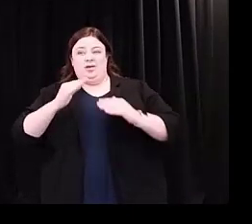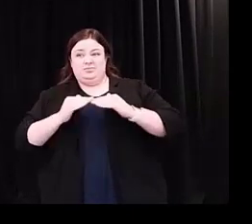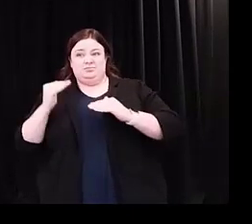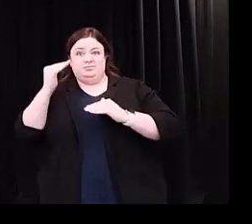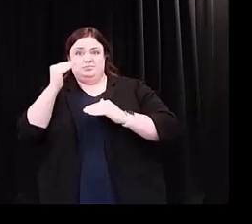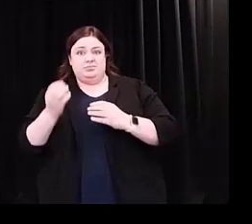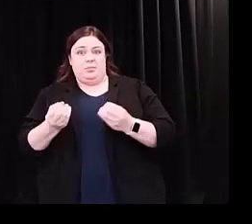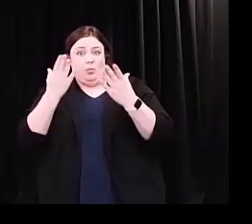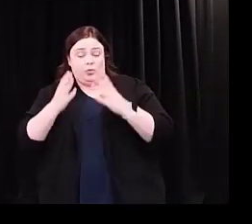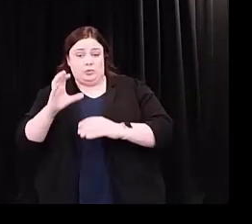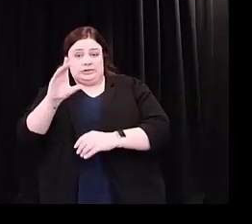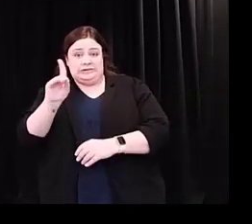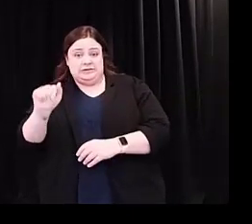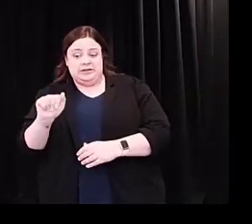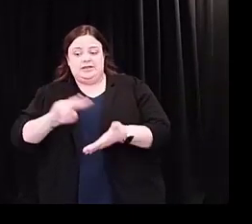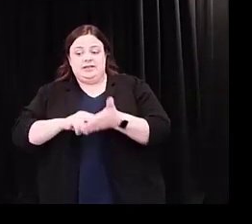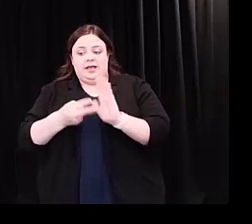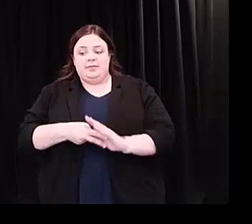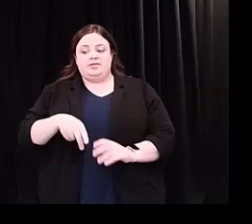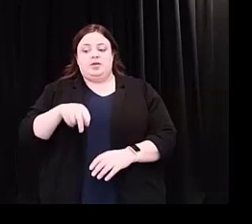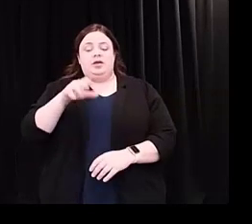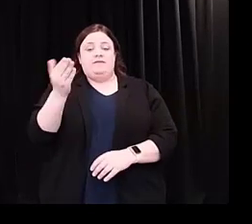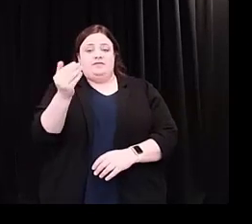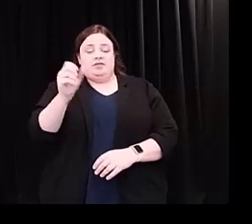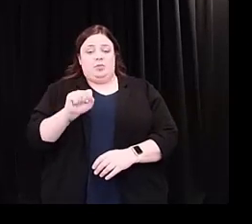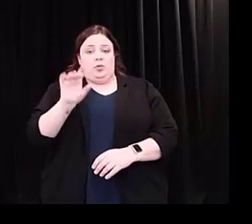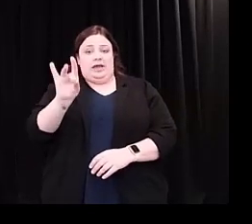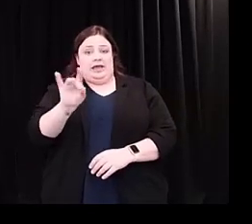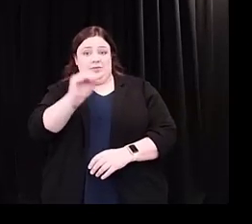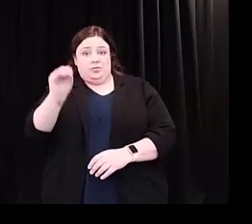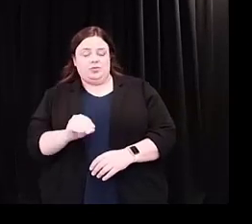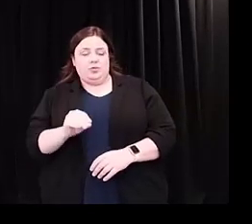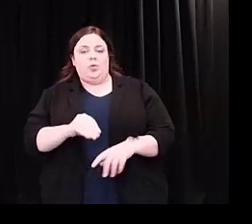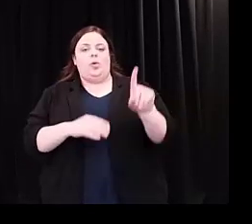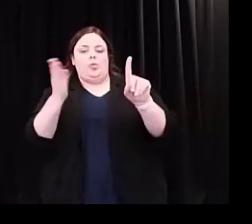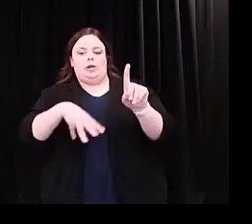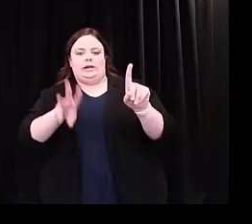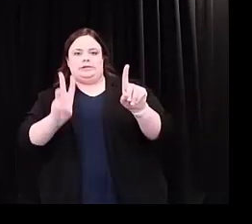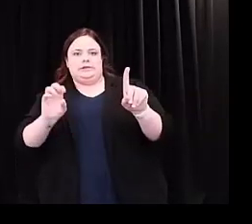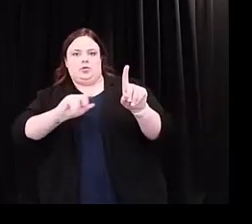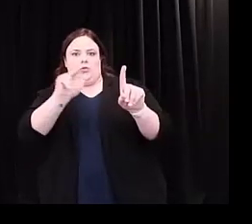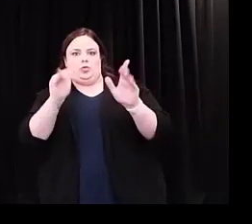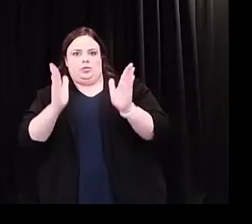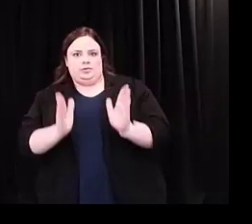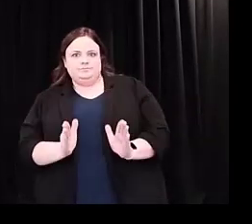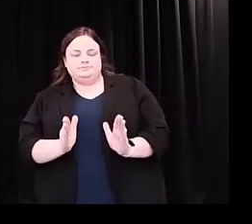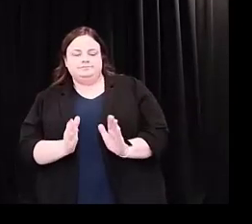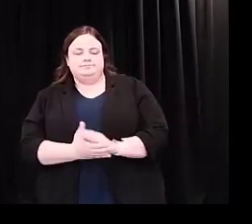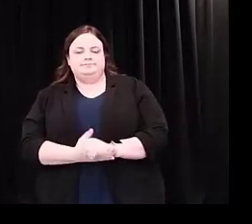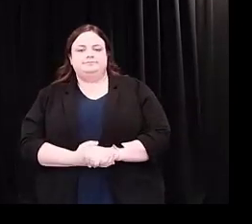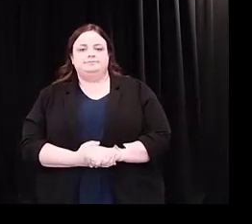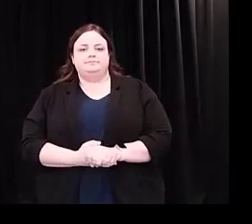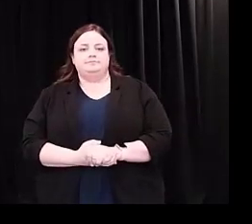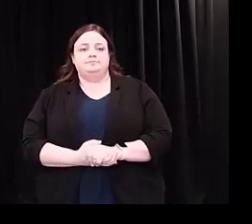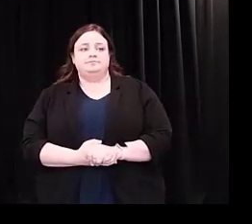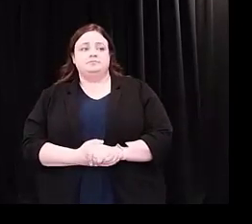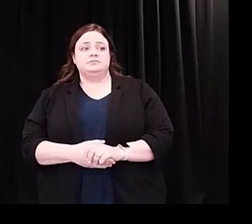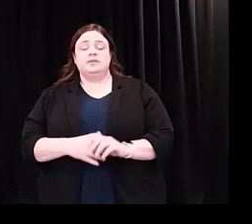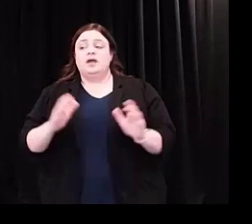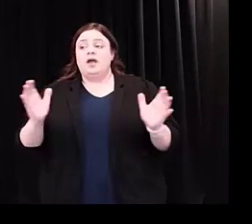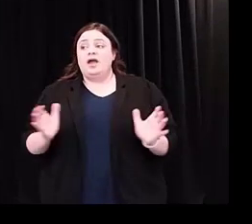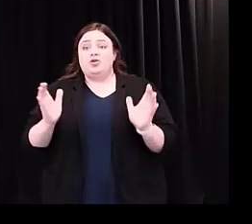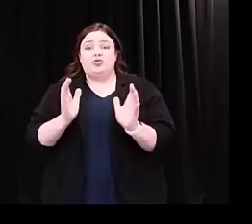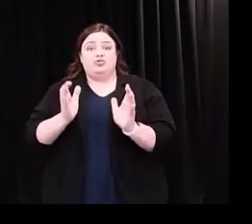That's 15.8% or more than 1 in 6 in Oklahoma. I encourage you to find statistics